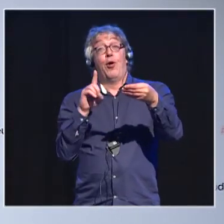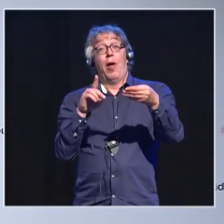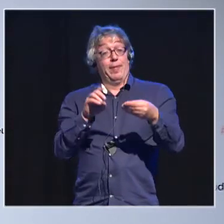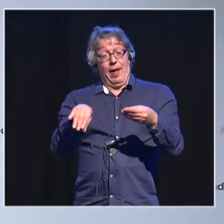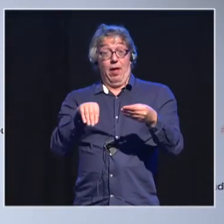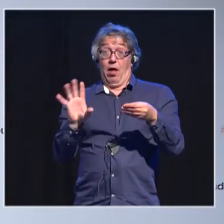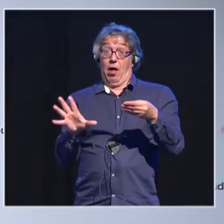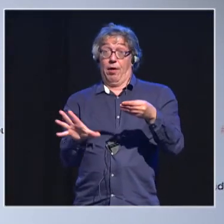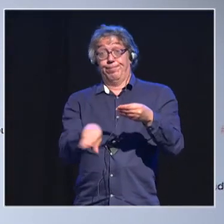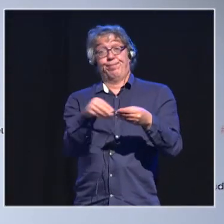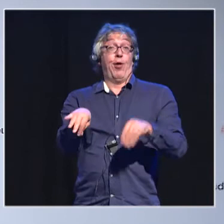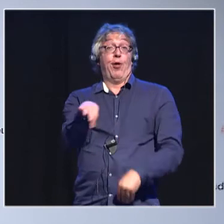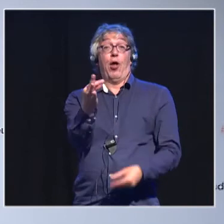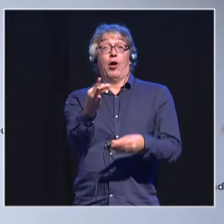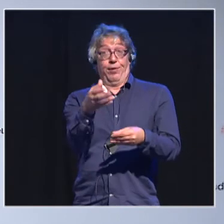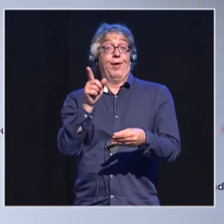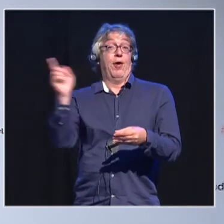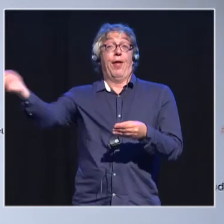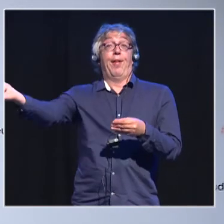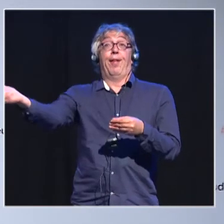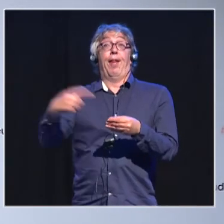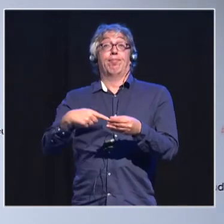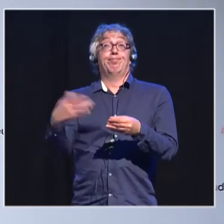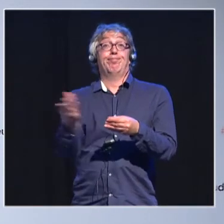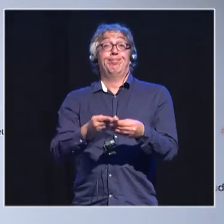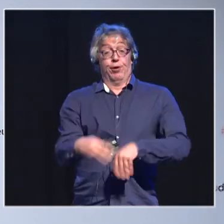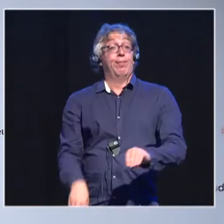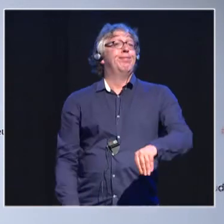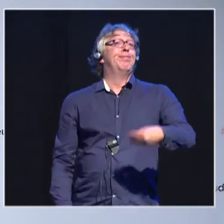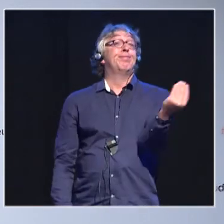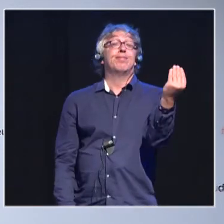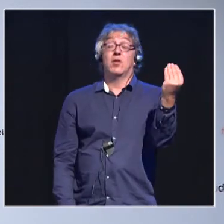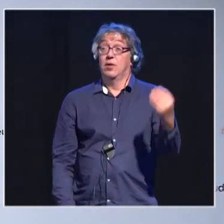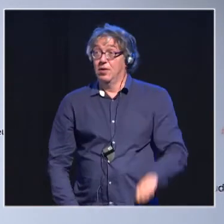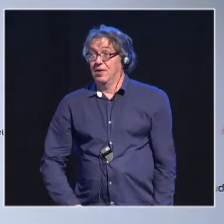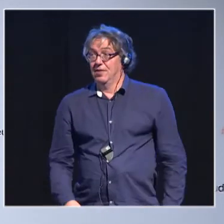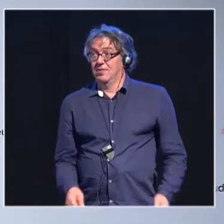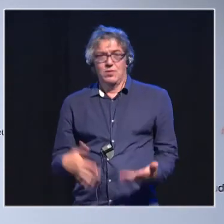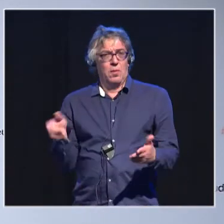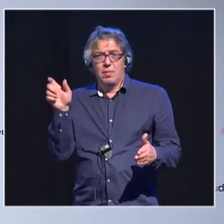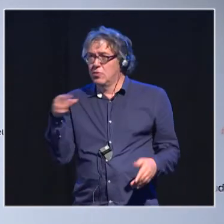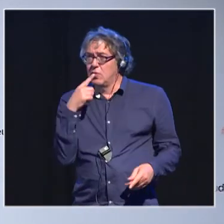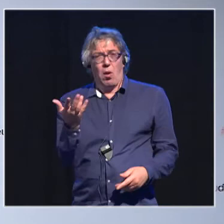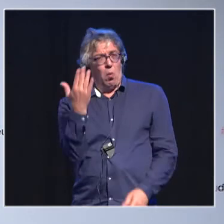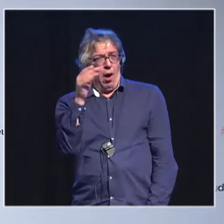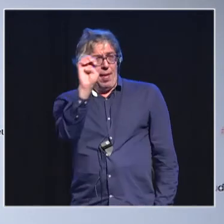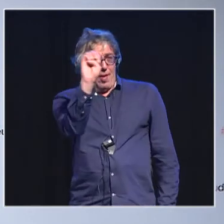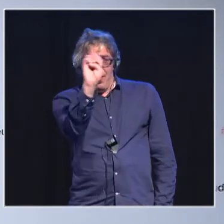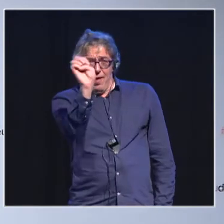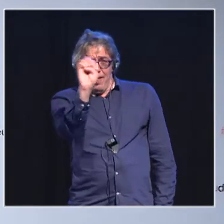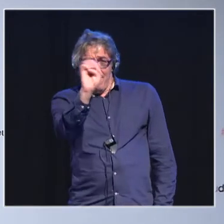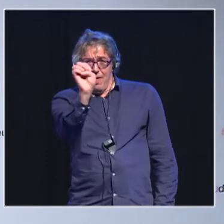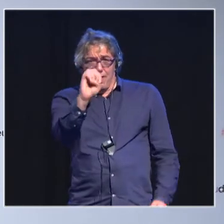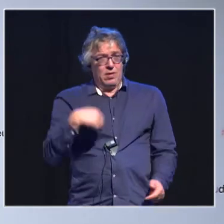It's beneficial. And of course, then people will say, how did you call it? E-prescription. I would like to